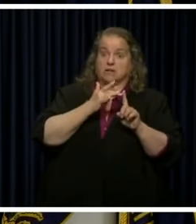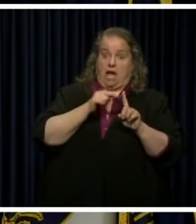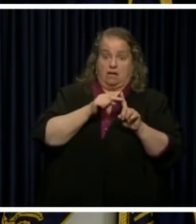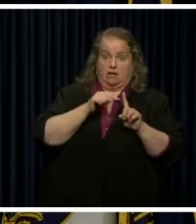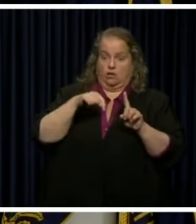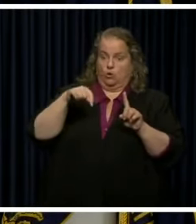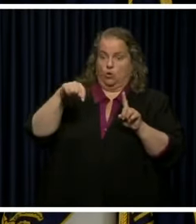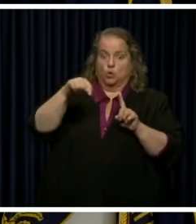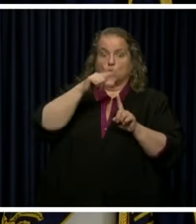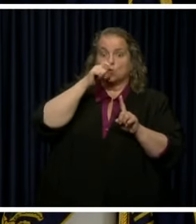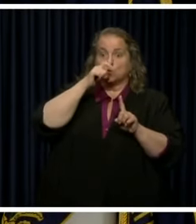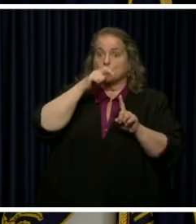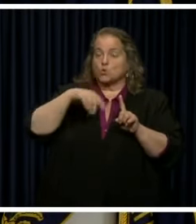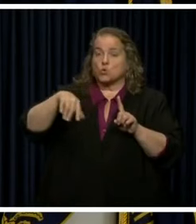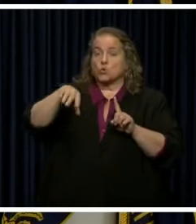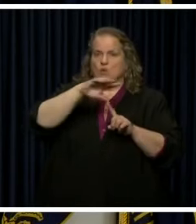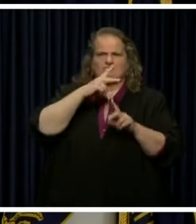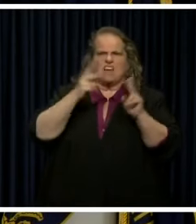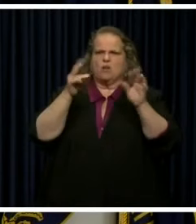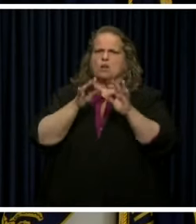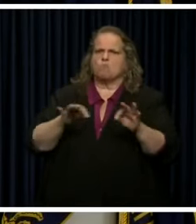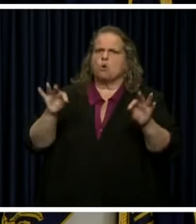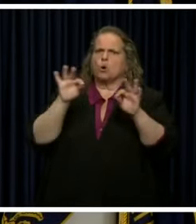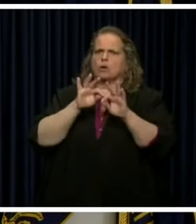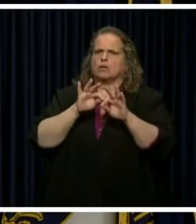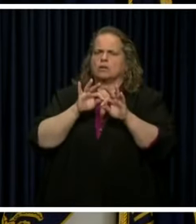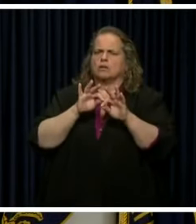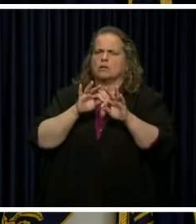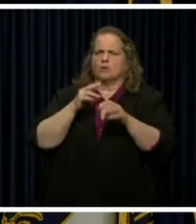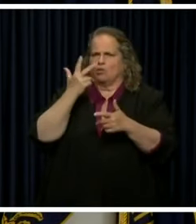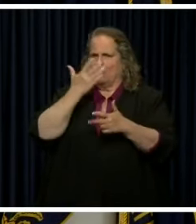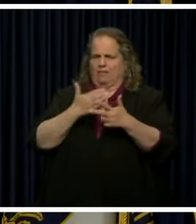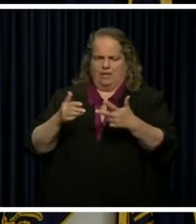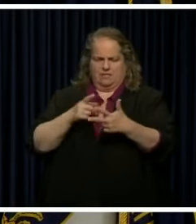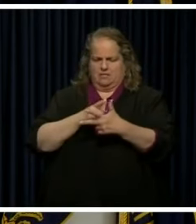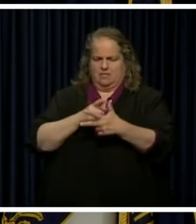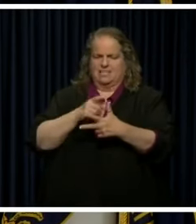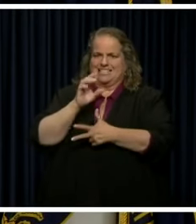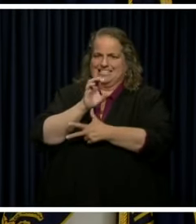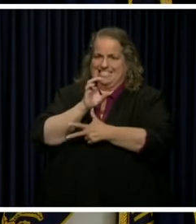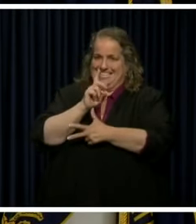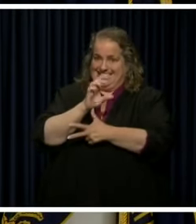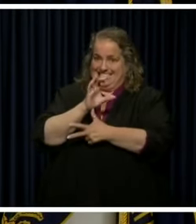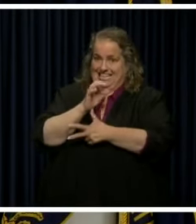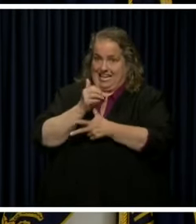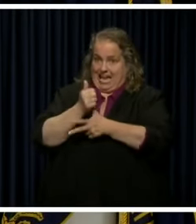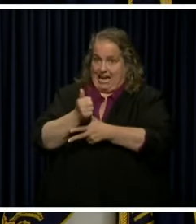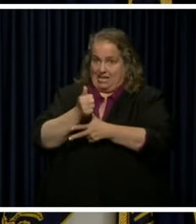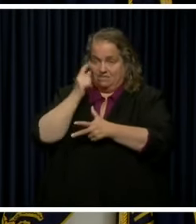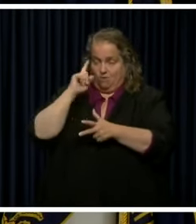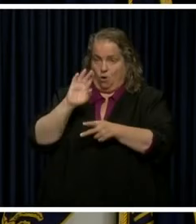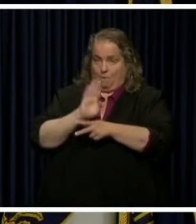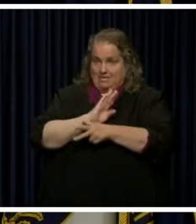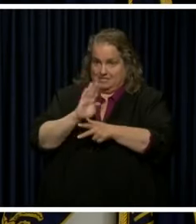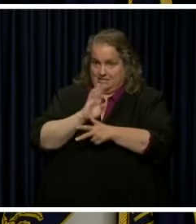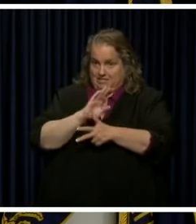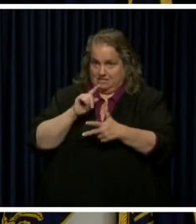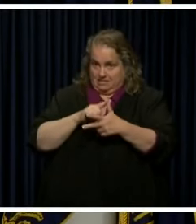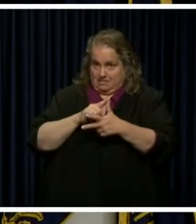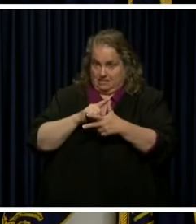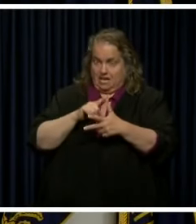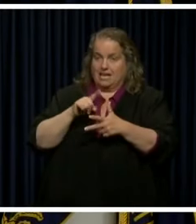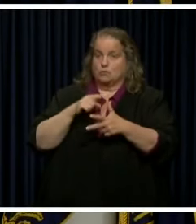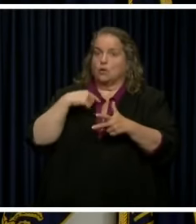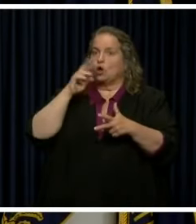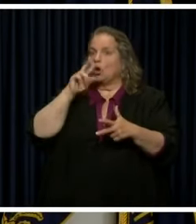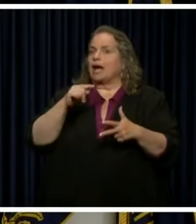3 things. We need the right rules and practices, the CDC guidelines in place for our businesses as we go back to be healthy at